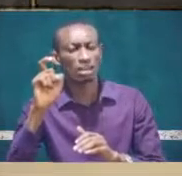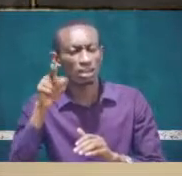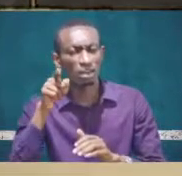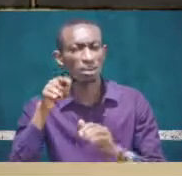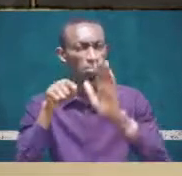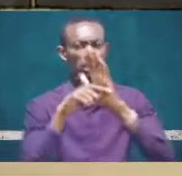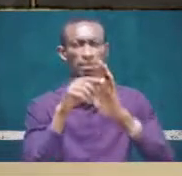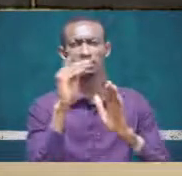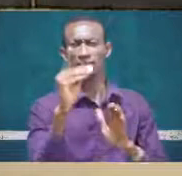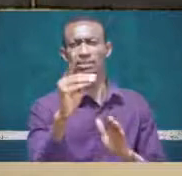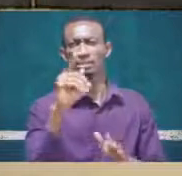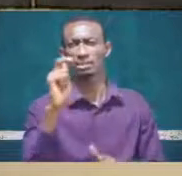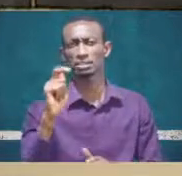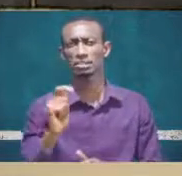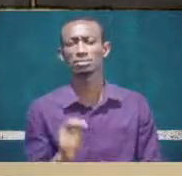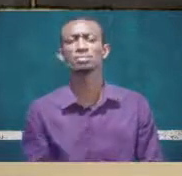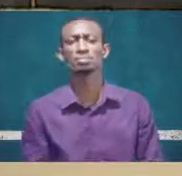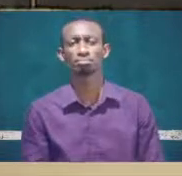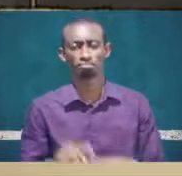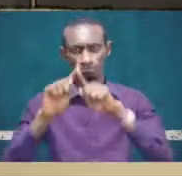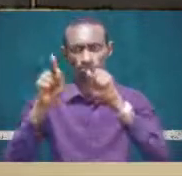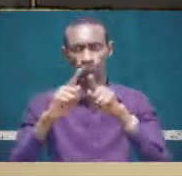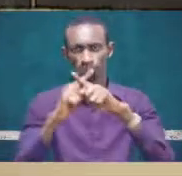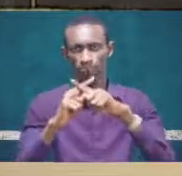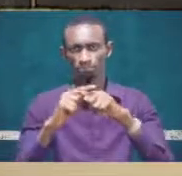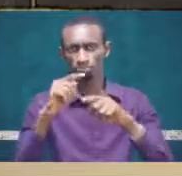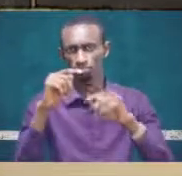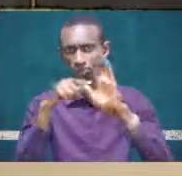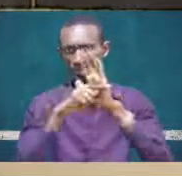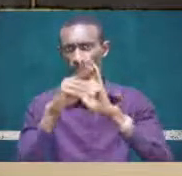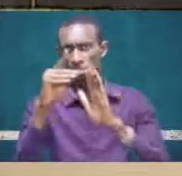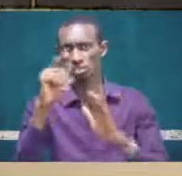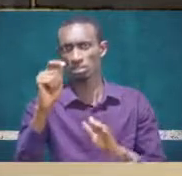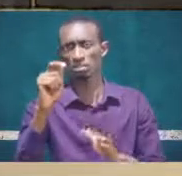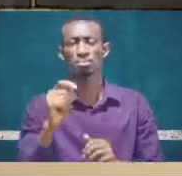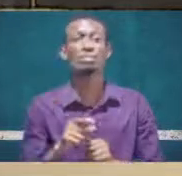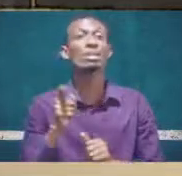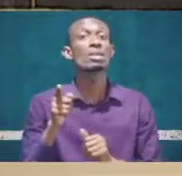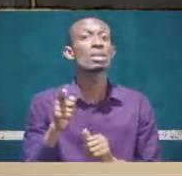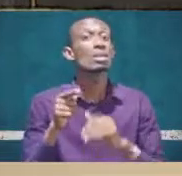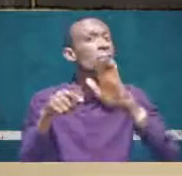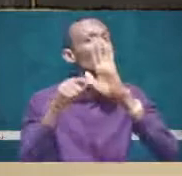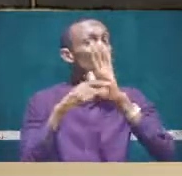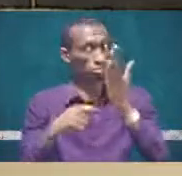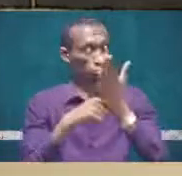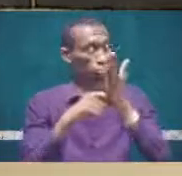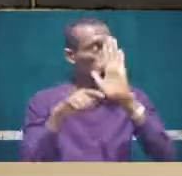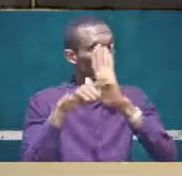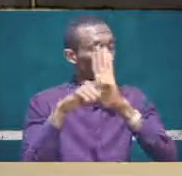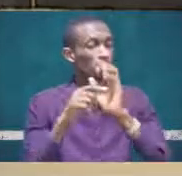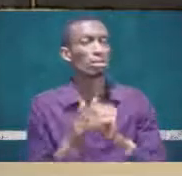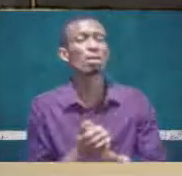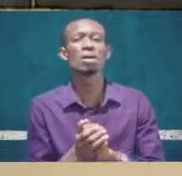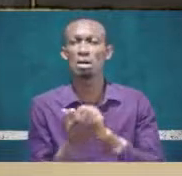dt. So times minus dt. So this negative sign, that one, it